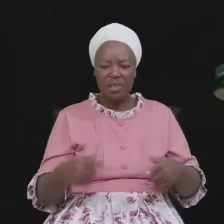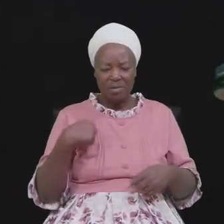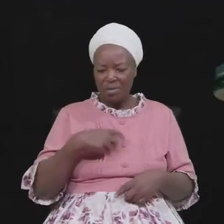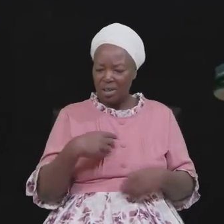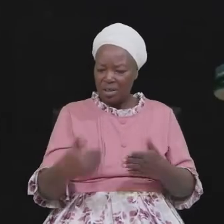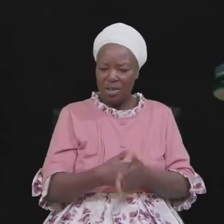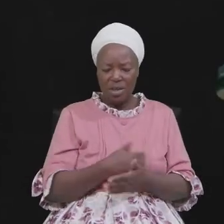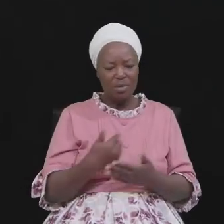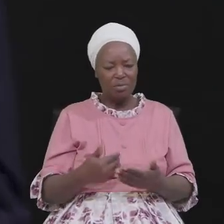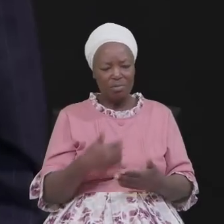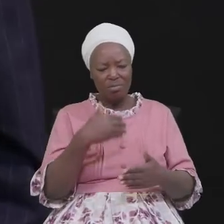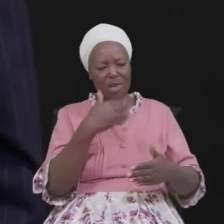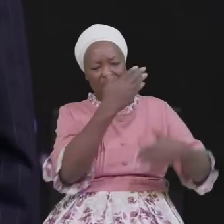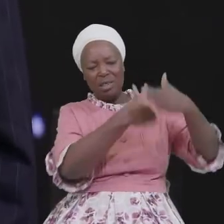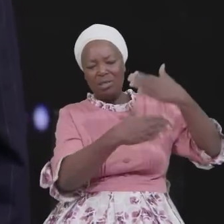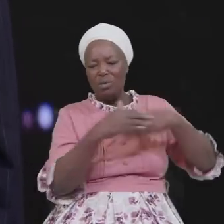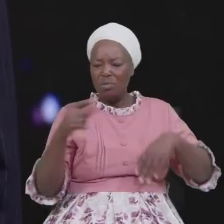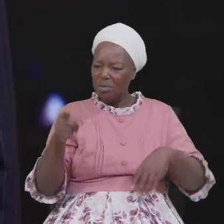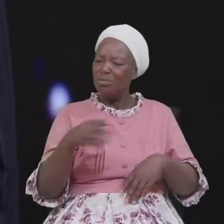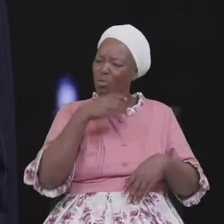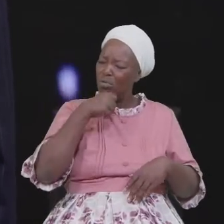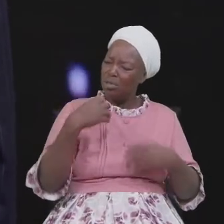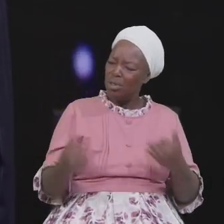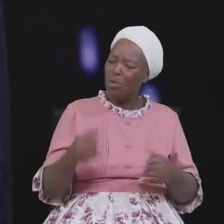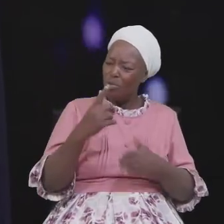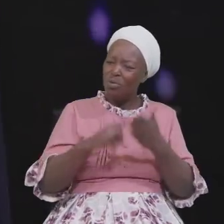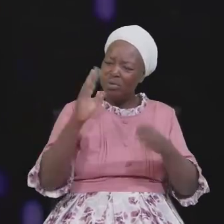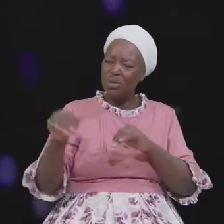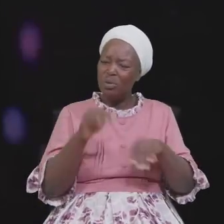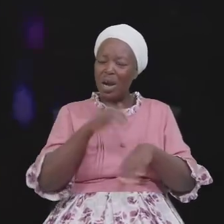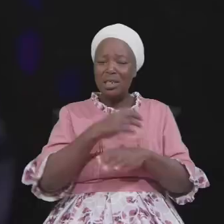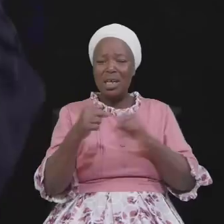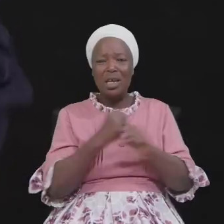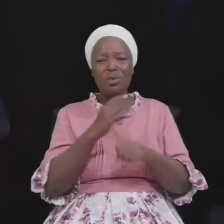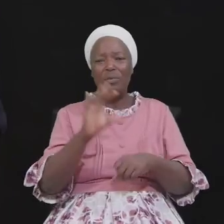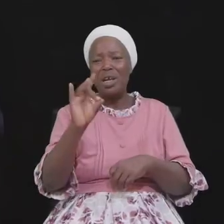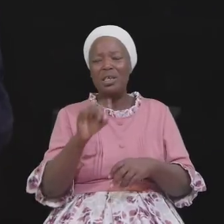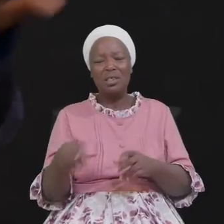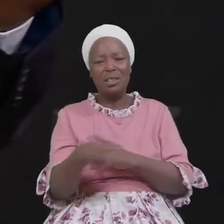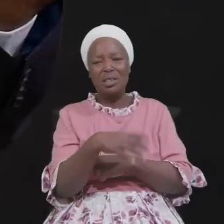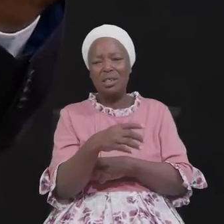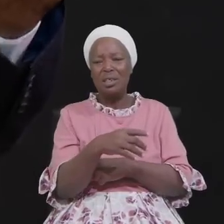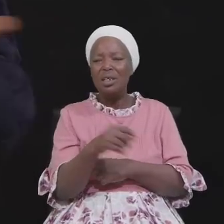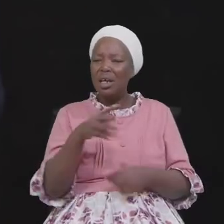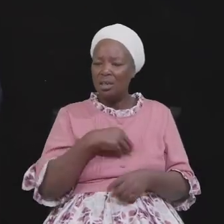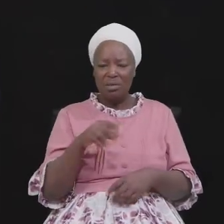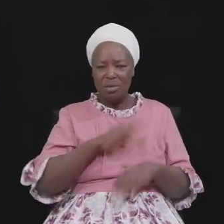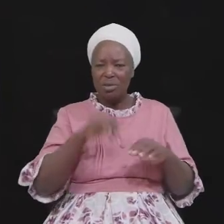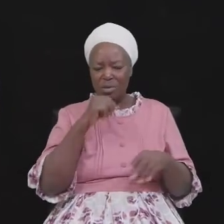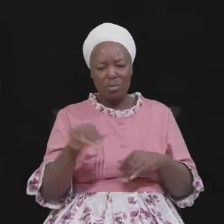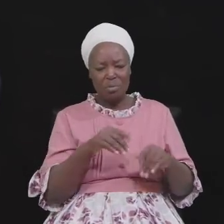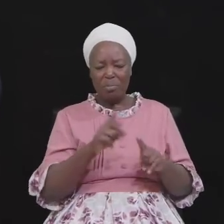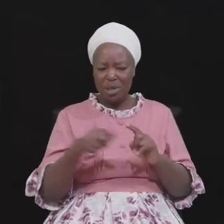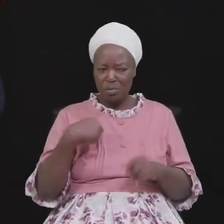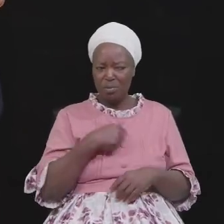now. What they should have done at the age of 8 days, they didn't do. And now we're 30,